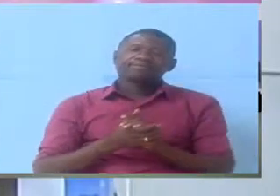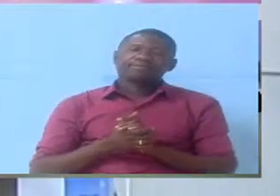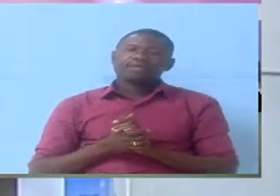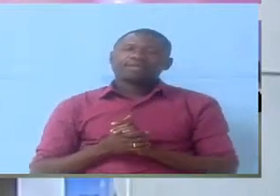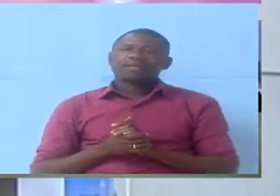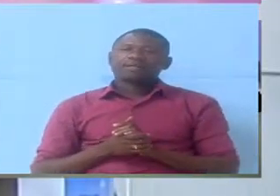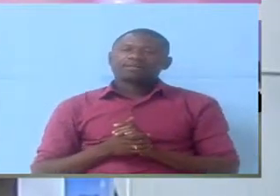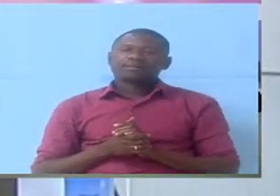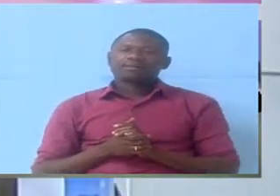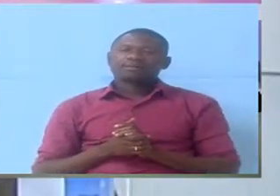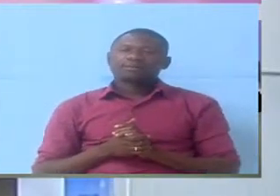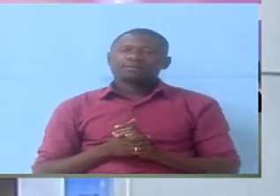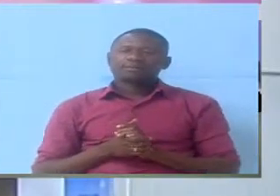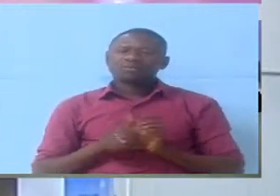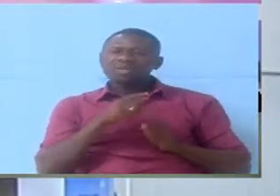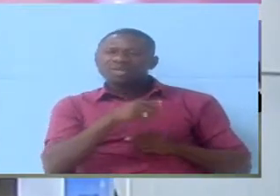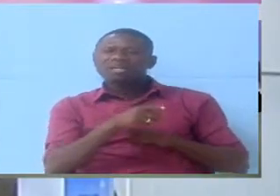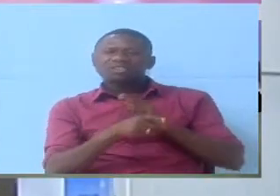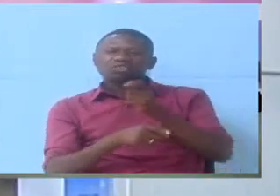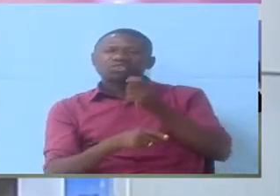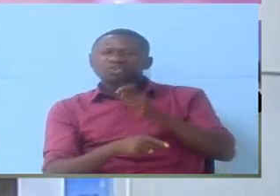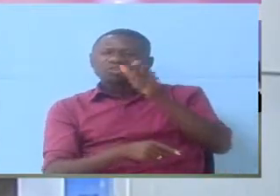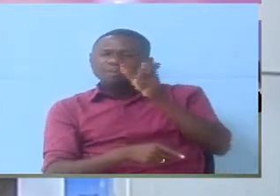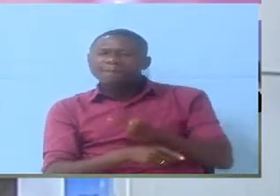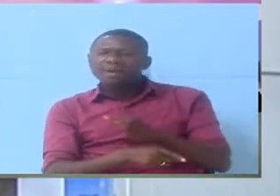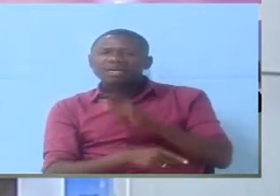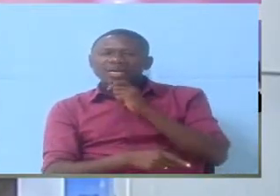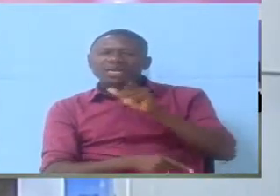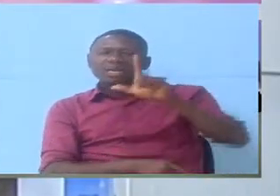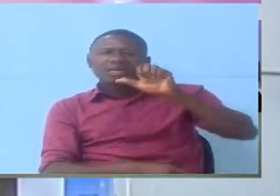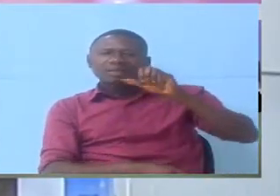Not at the mortuary. Not even at. I'm not sure whether he did